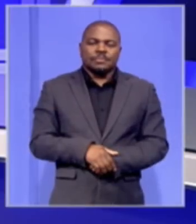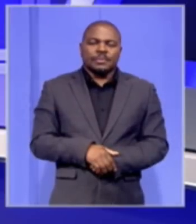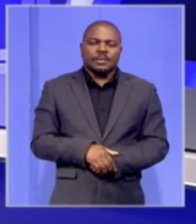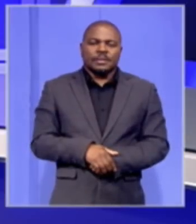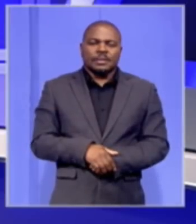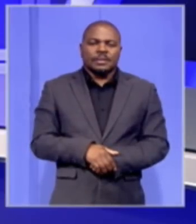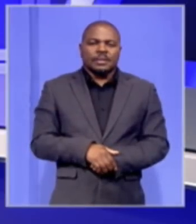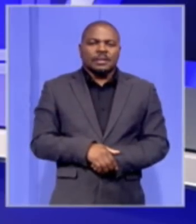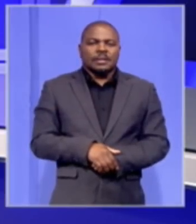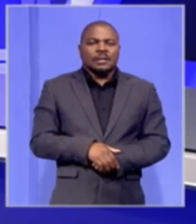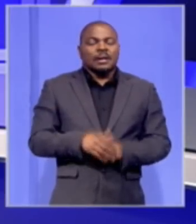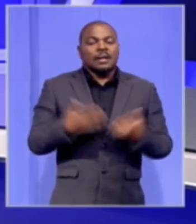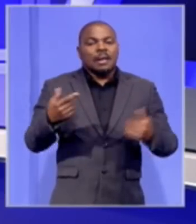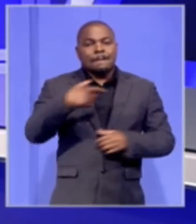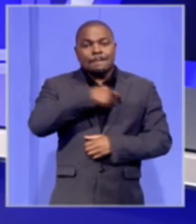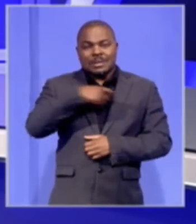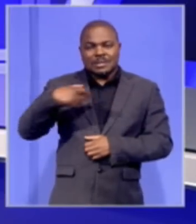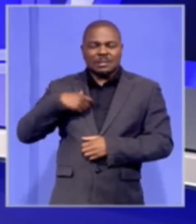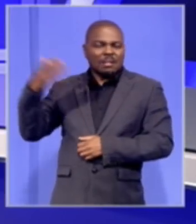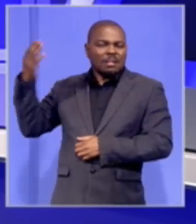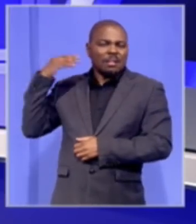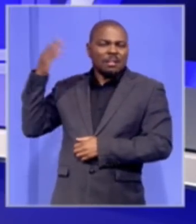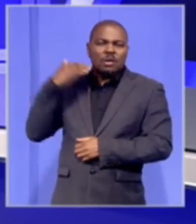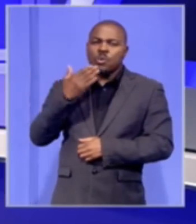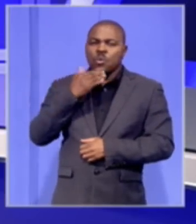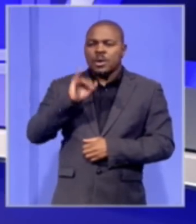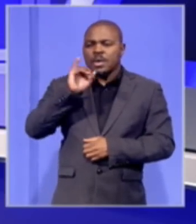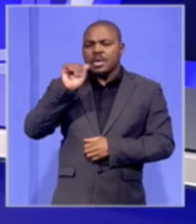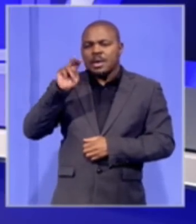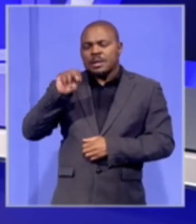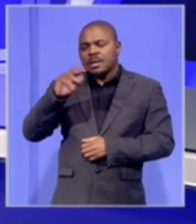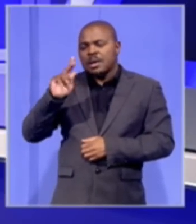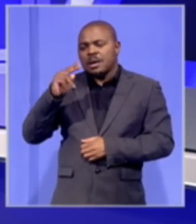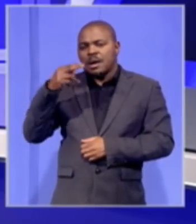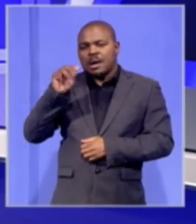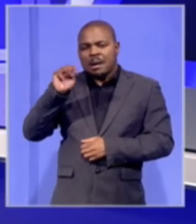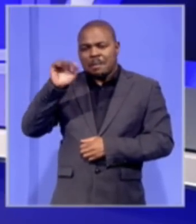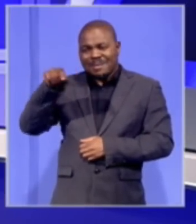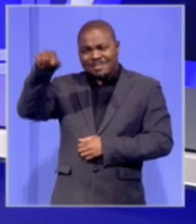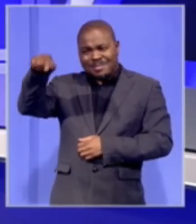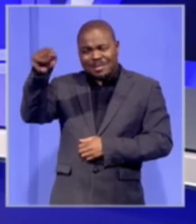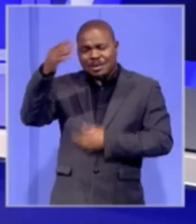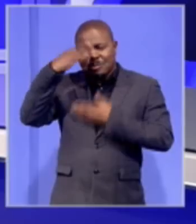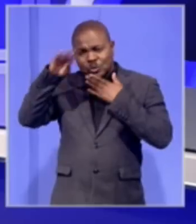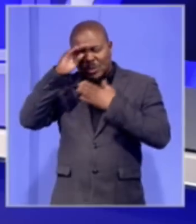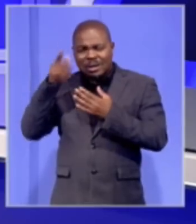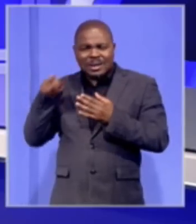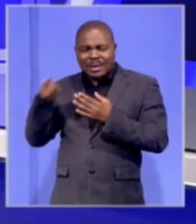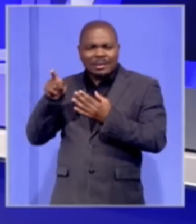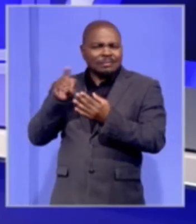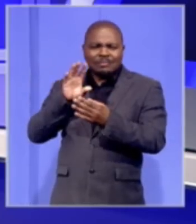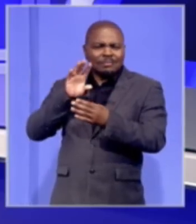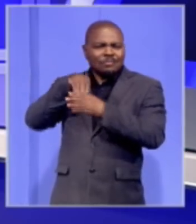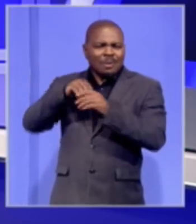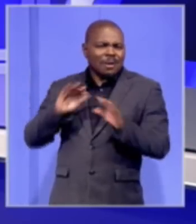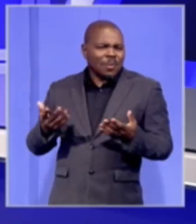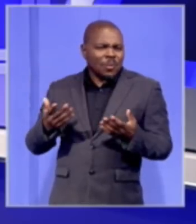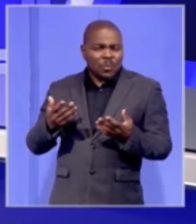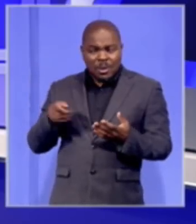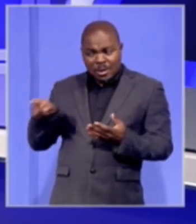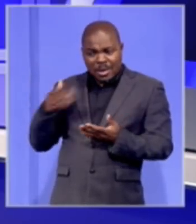Ebe tshusumetso ya mopresidente wa mehleng Ian Khama dipolotiking tsa Botswana ebe re ka bona ho sena se